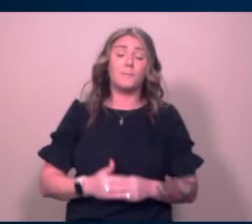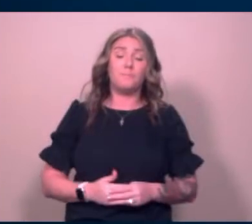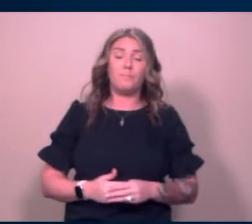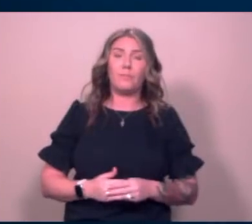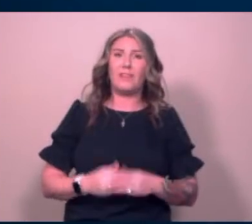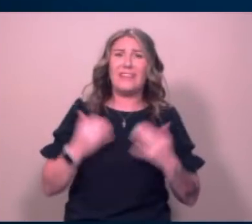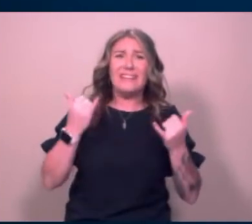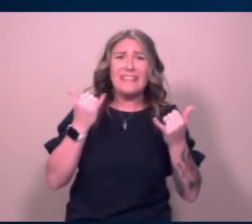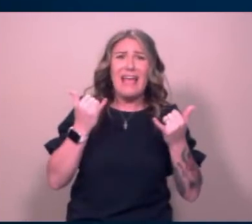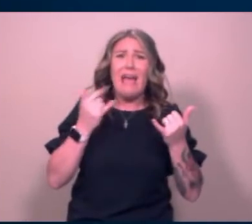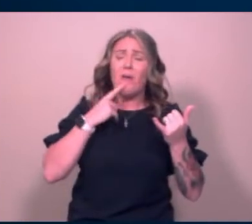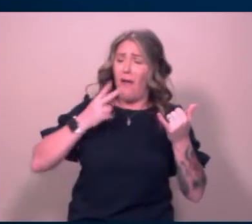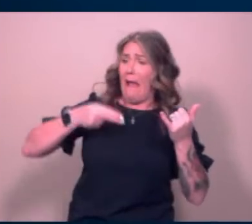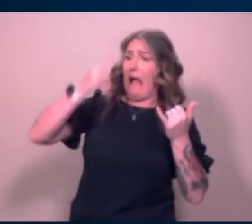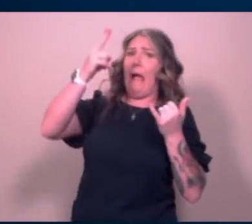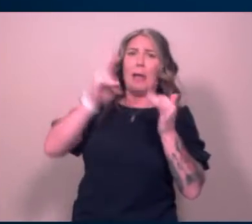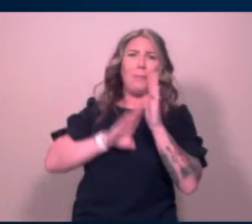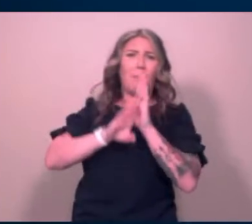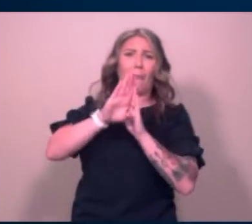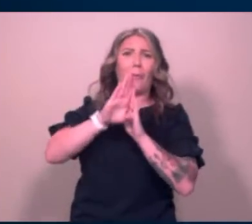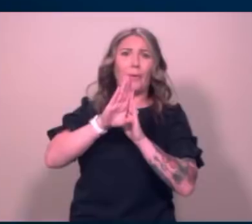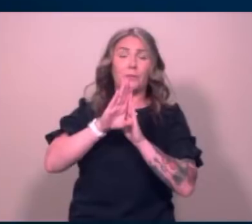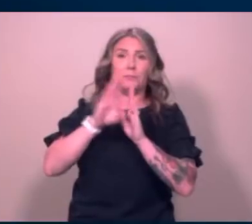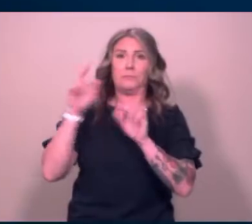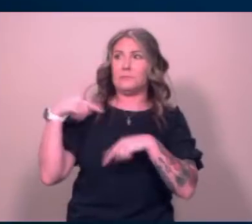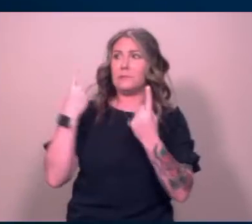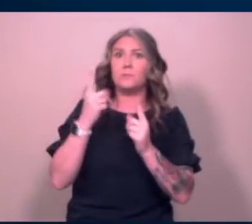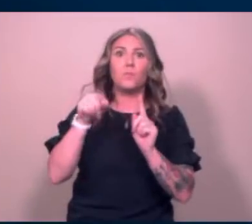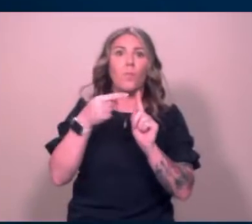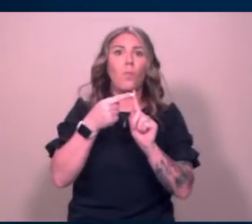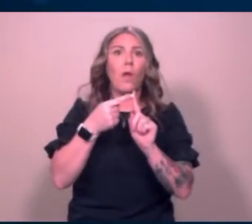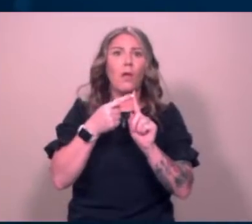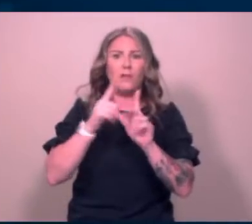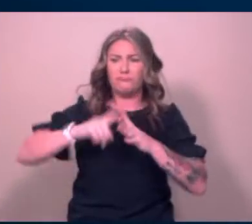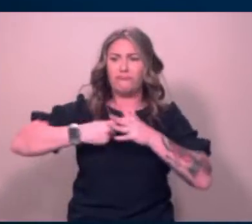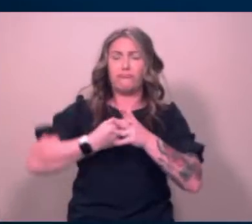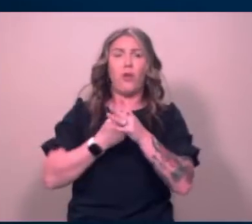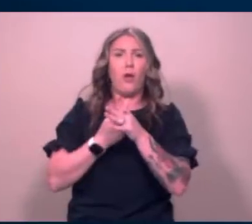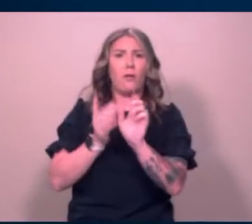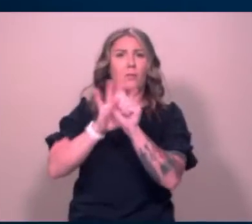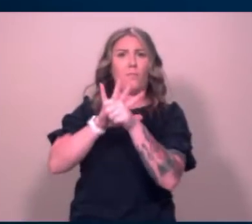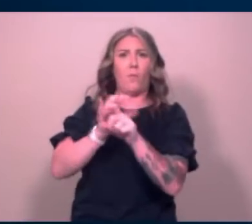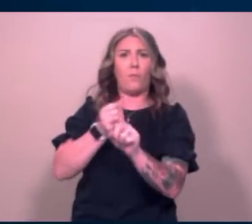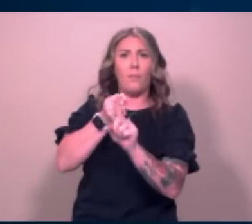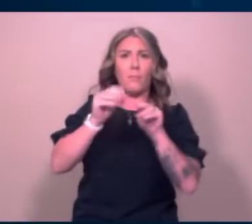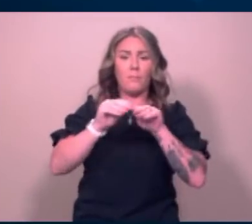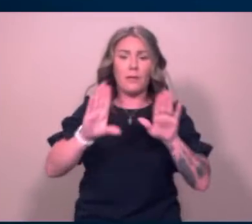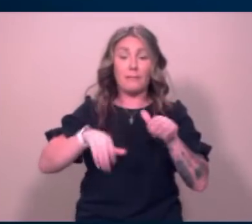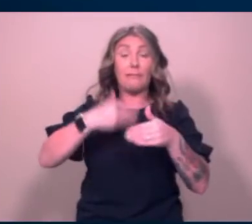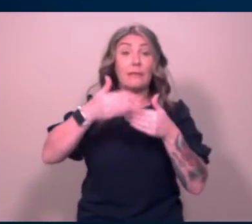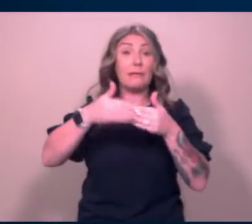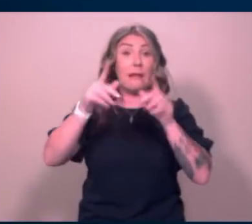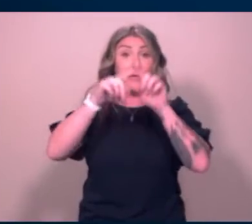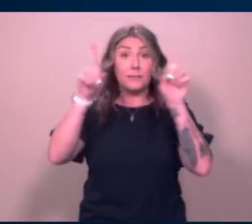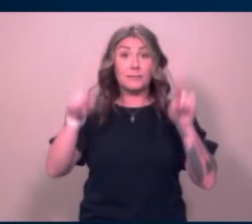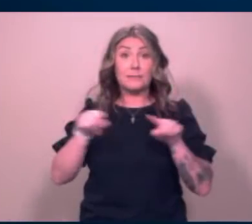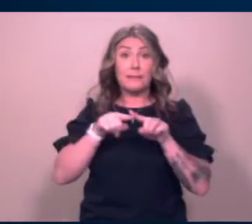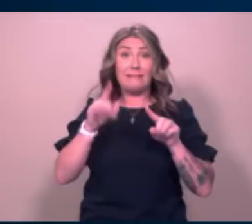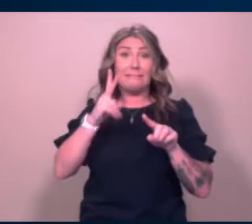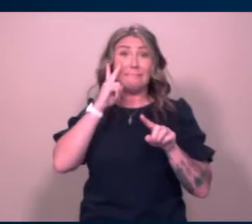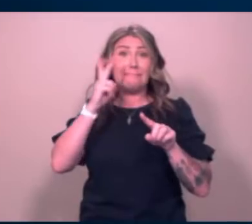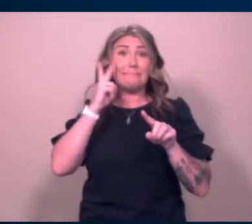the highest peaks we've seen since the beginning of the pandemic. On our next slide, it shows us that because this is the number